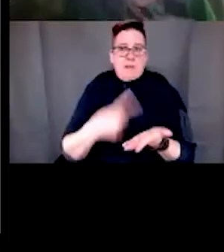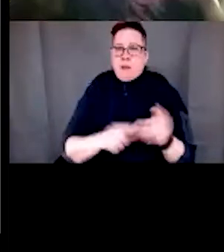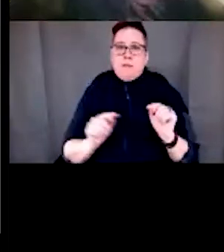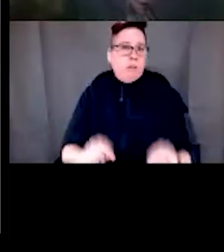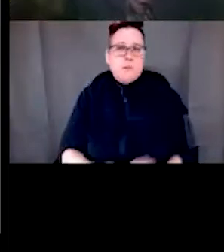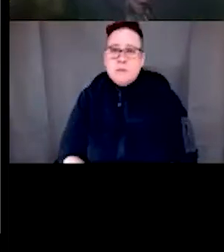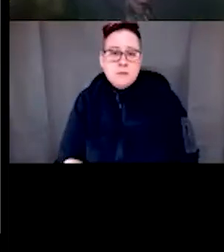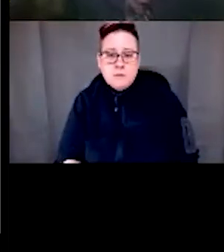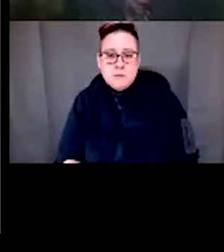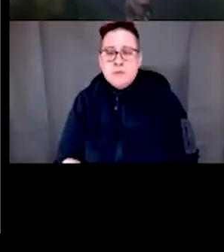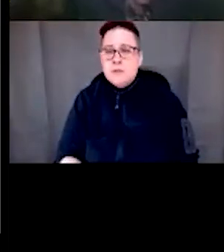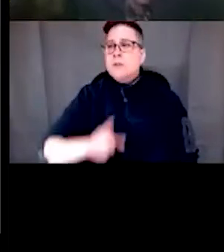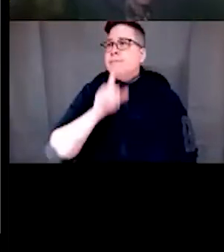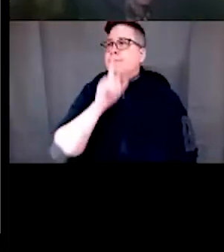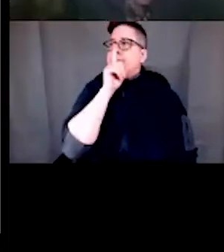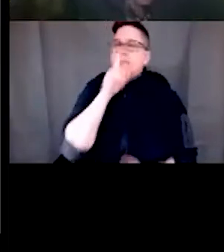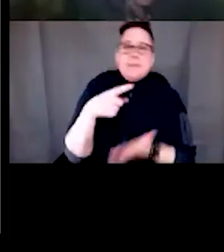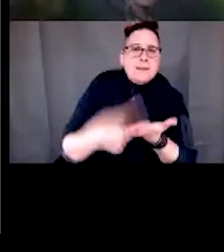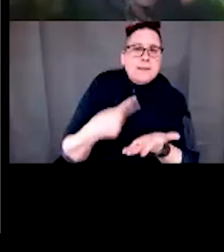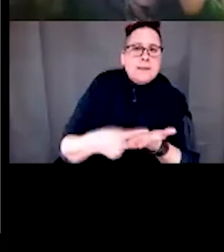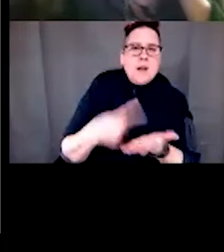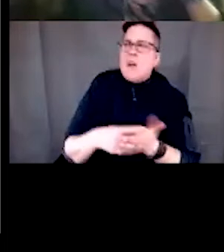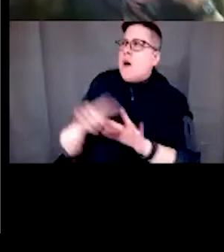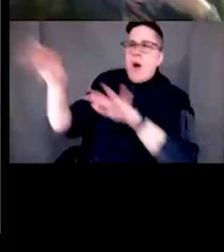talk about all of the changes that were